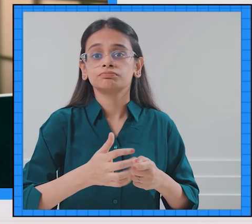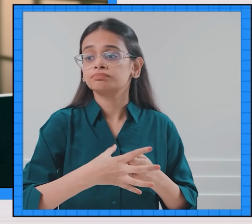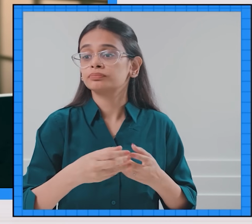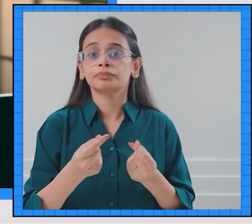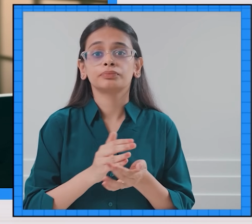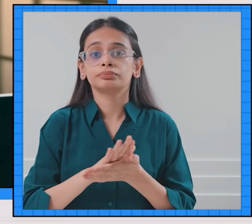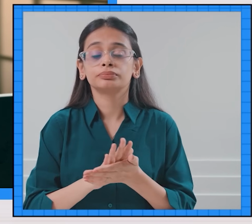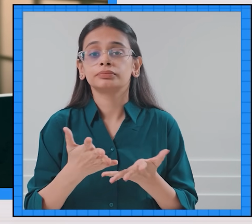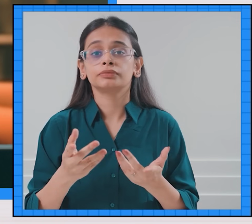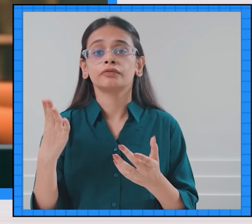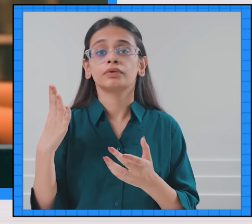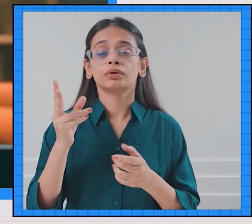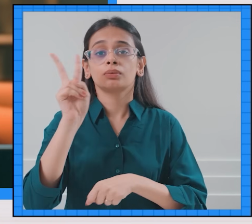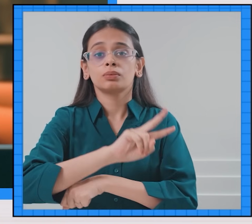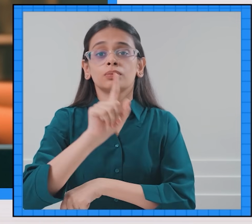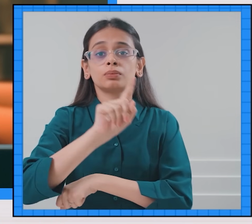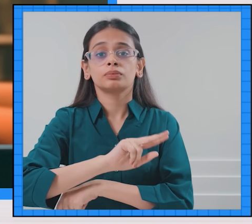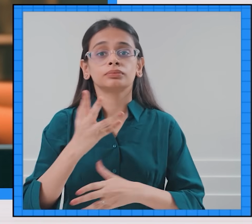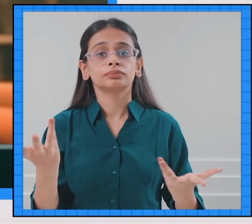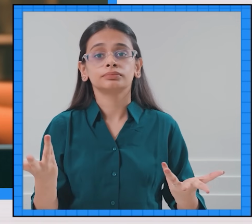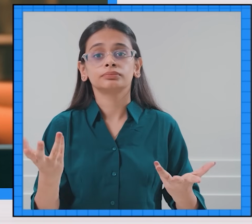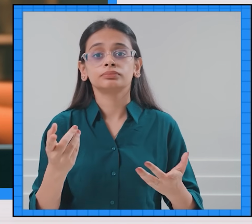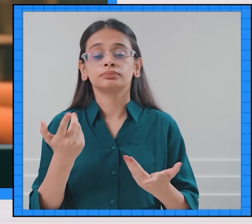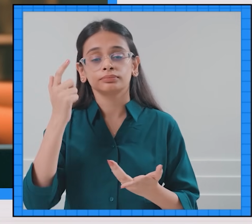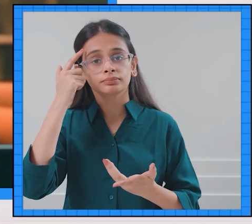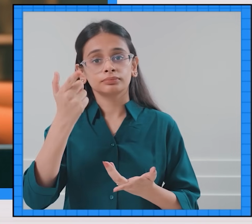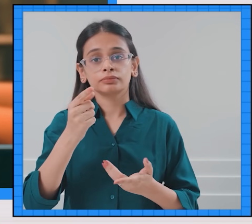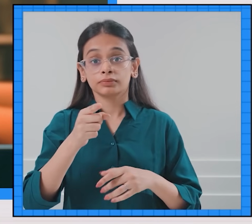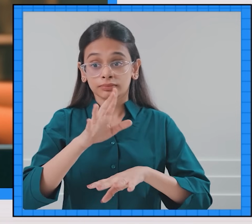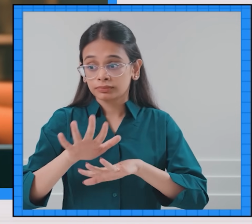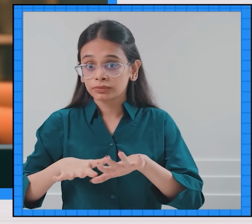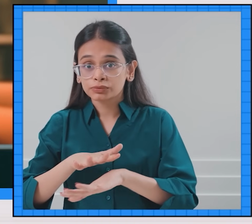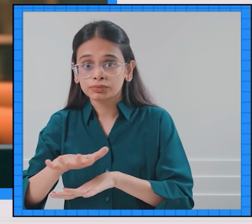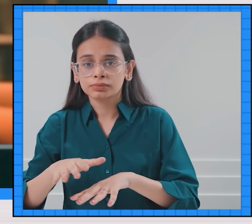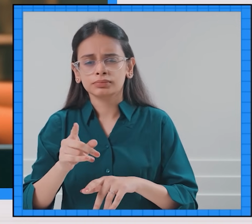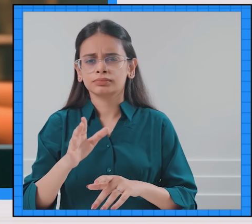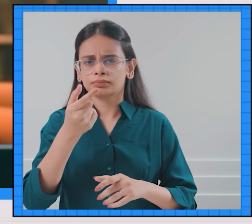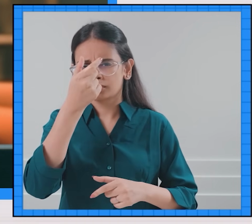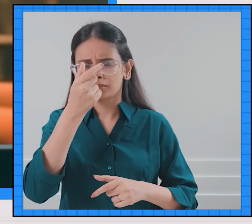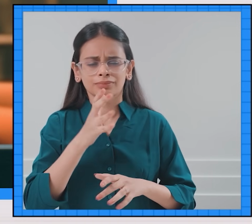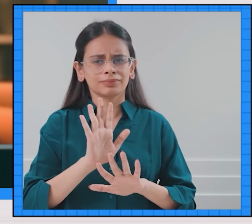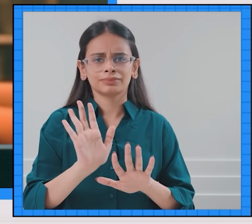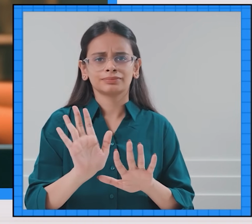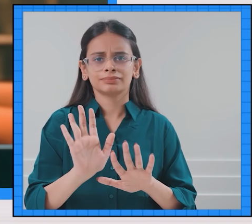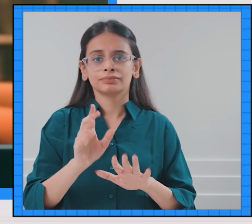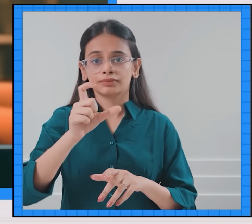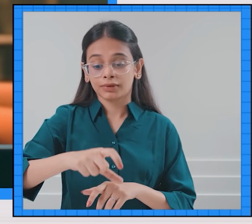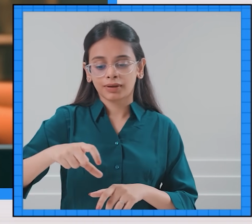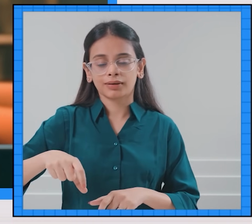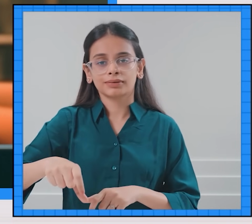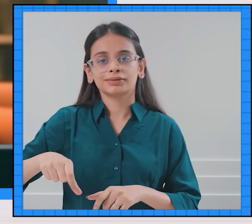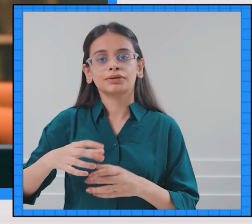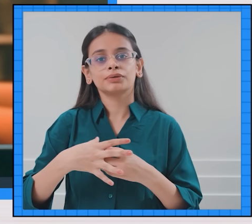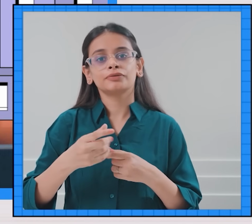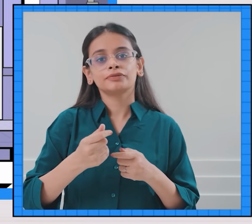a 1 or 2 day waiting period. How would you deal with this? Well, in such a situation, there is absolutely nothing wrong to use your credit card